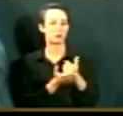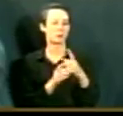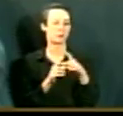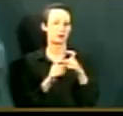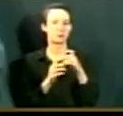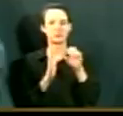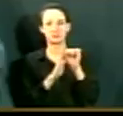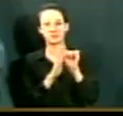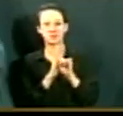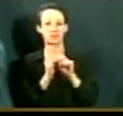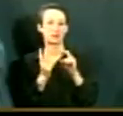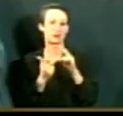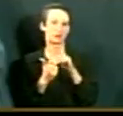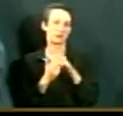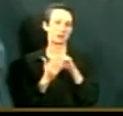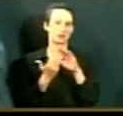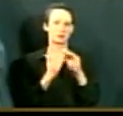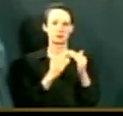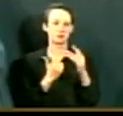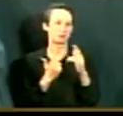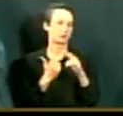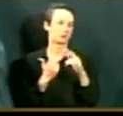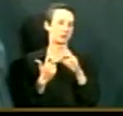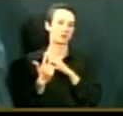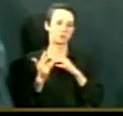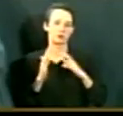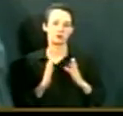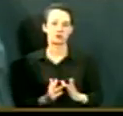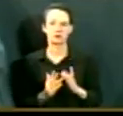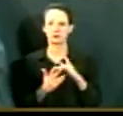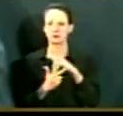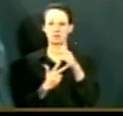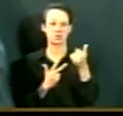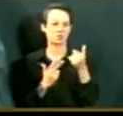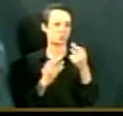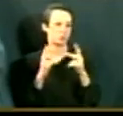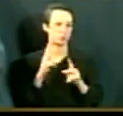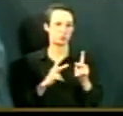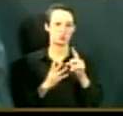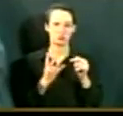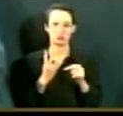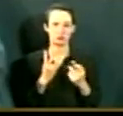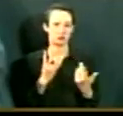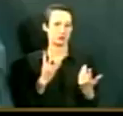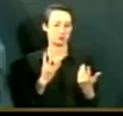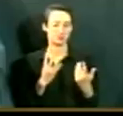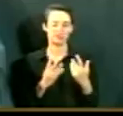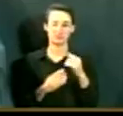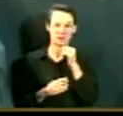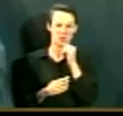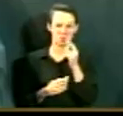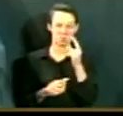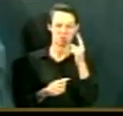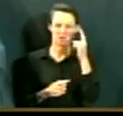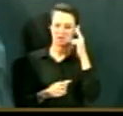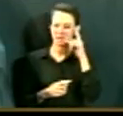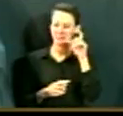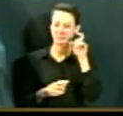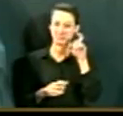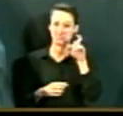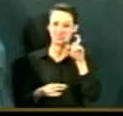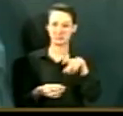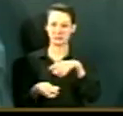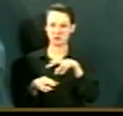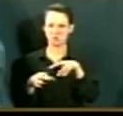and the community and the commissioners and everybody else. And I just don't think we need to put something in there that we know that may not